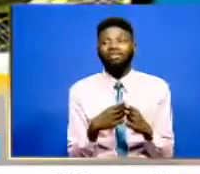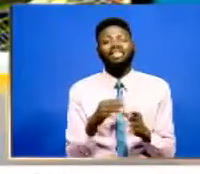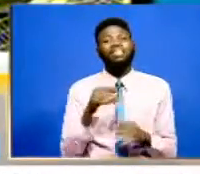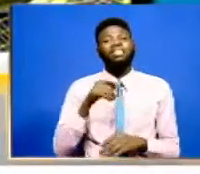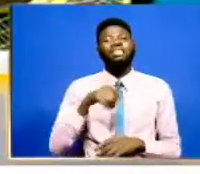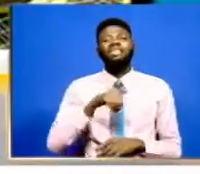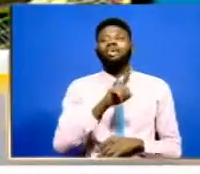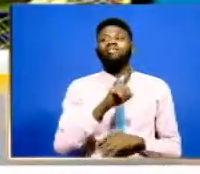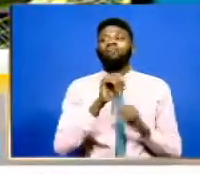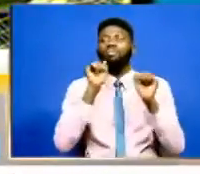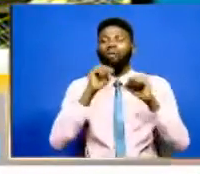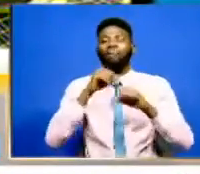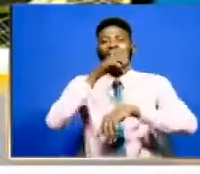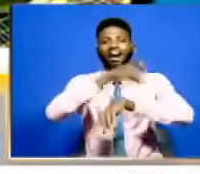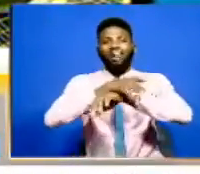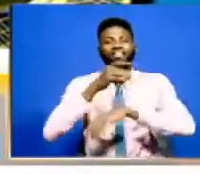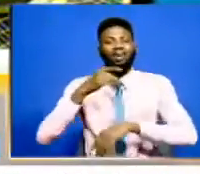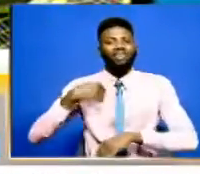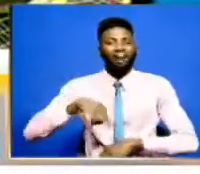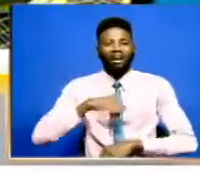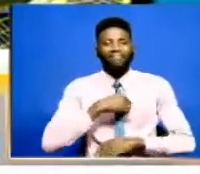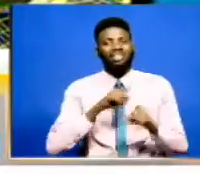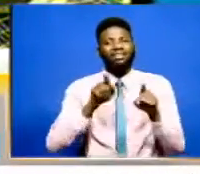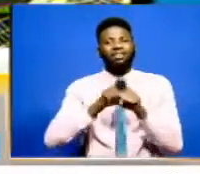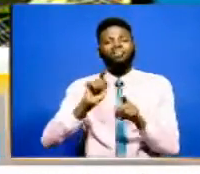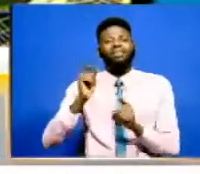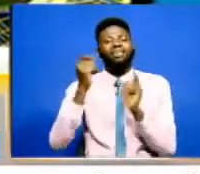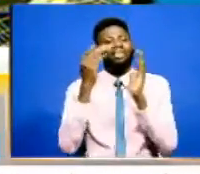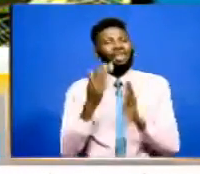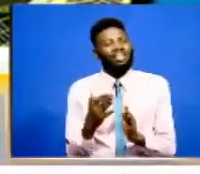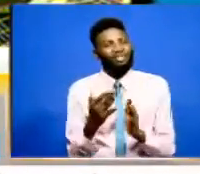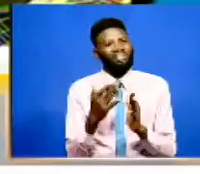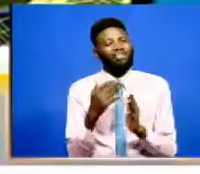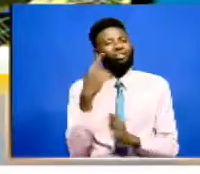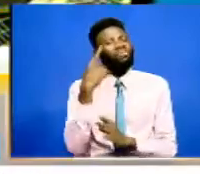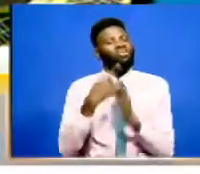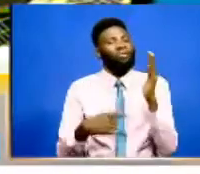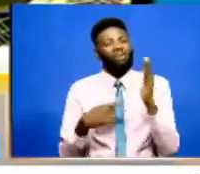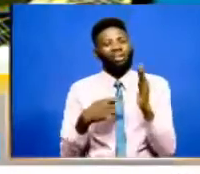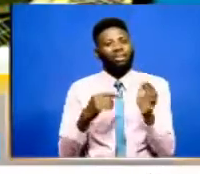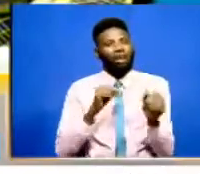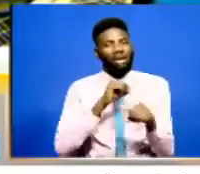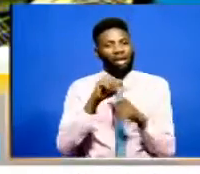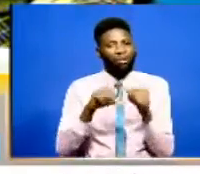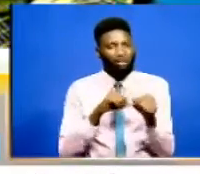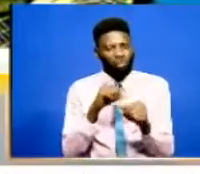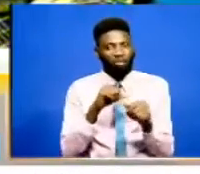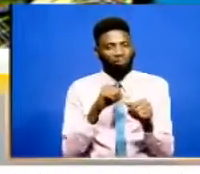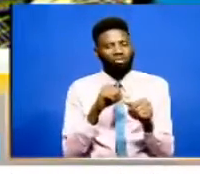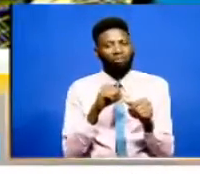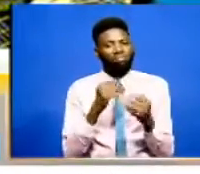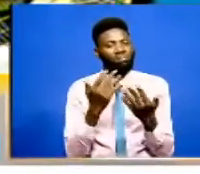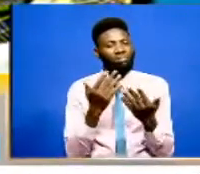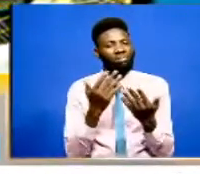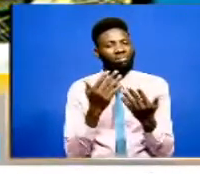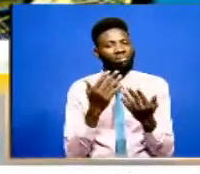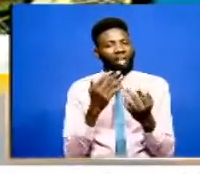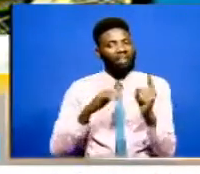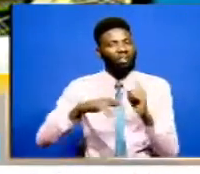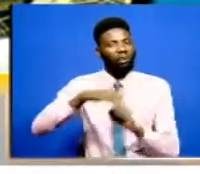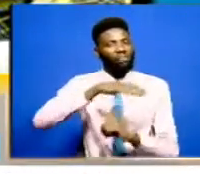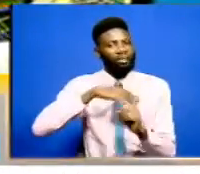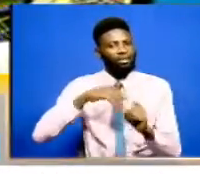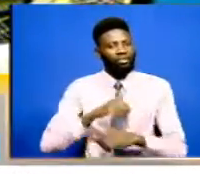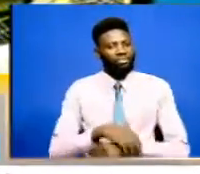you can advise us as Kenyans when it comes to matters environmental conservation as we wind up? The only